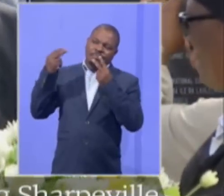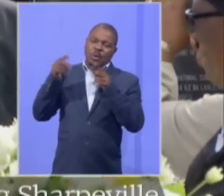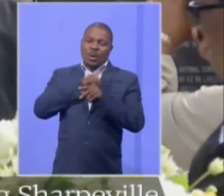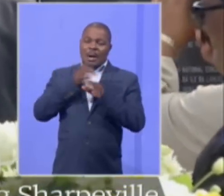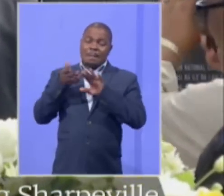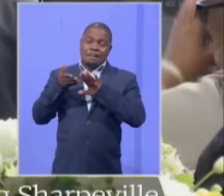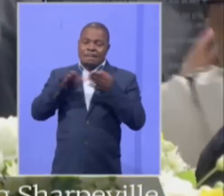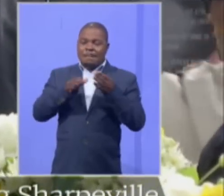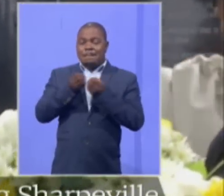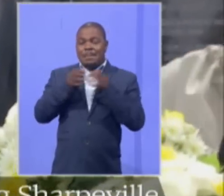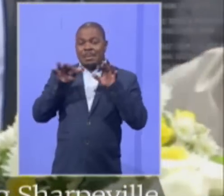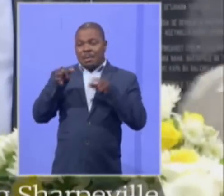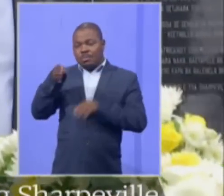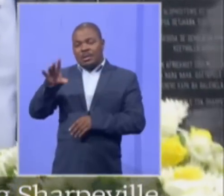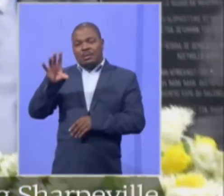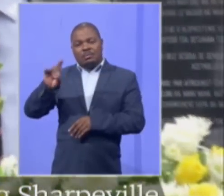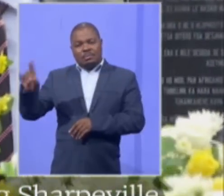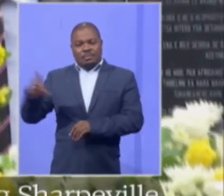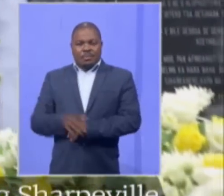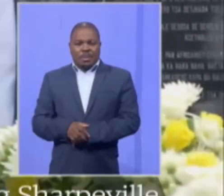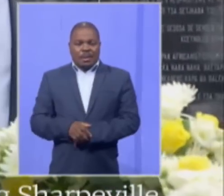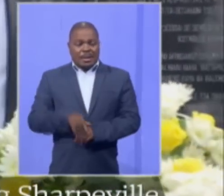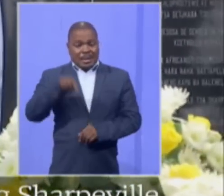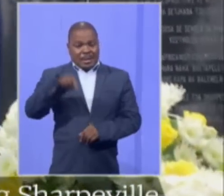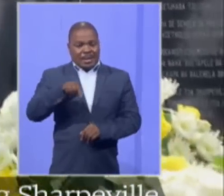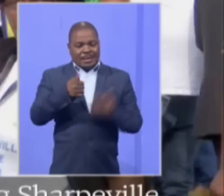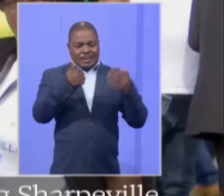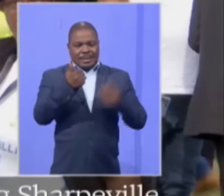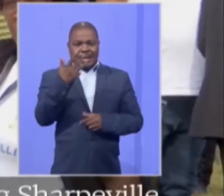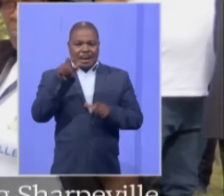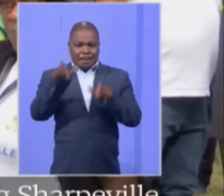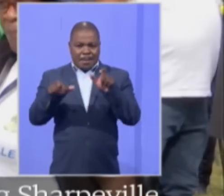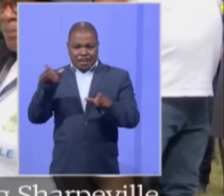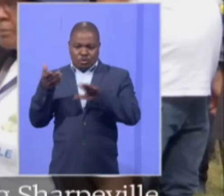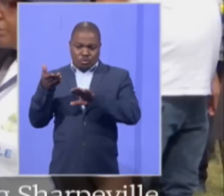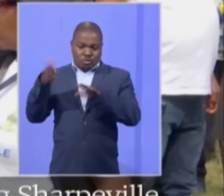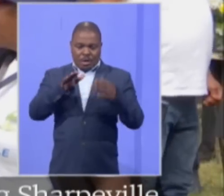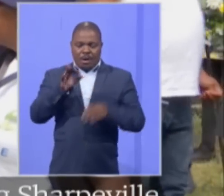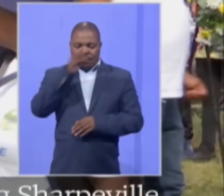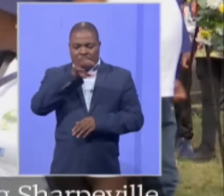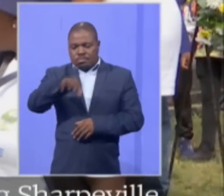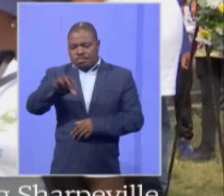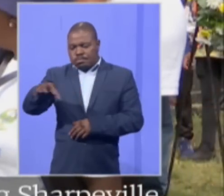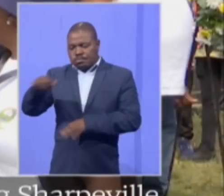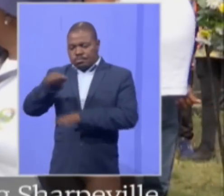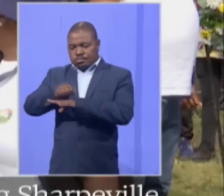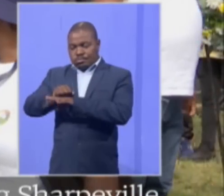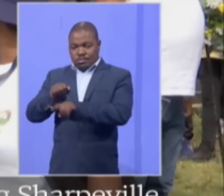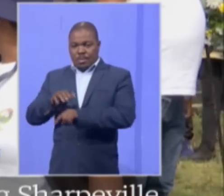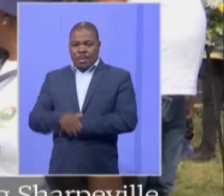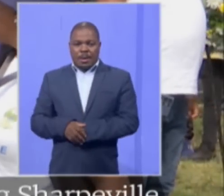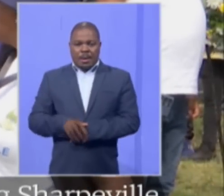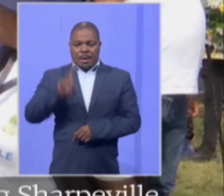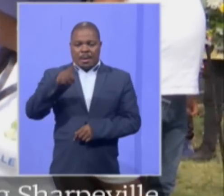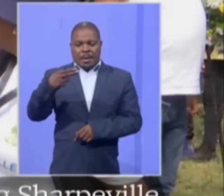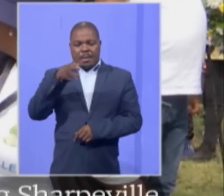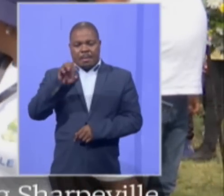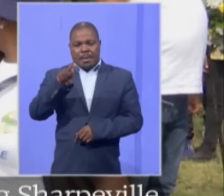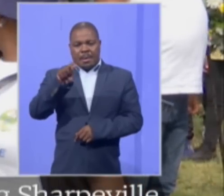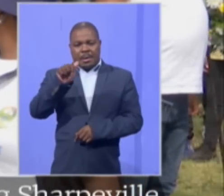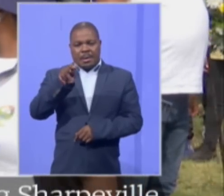Go beilwe digare moo go gopolago bahu ba 19 bao ba hlokofetšego tiragalong yeo. Selwane Phethane wa mengwaga